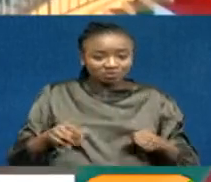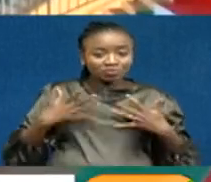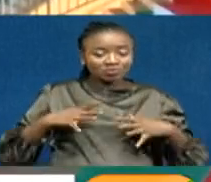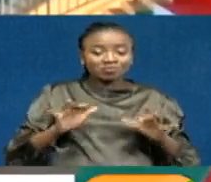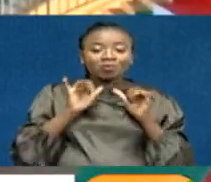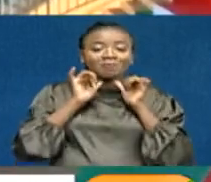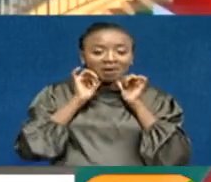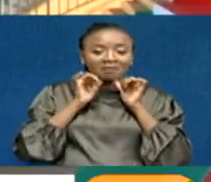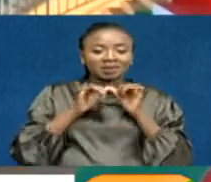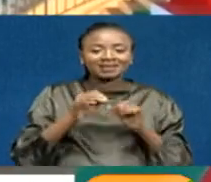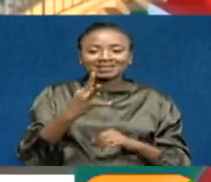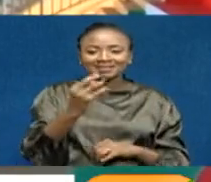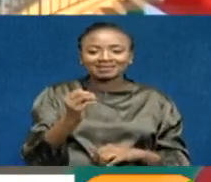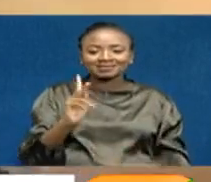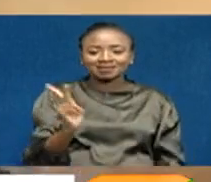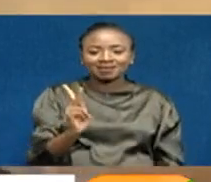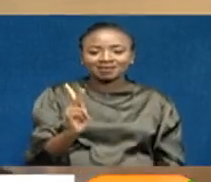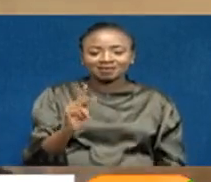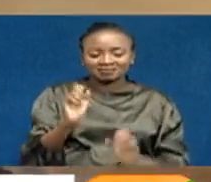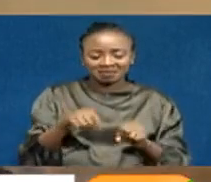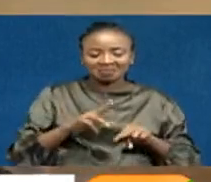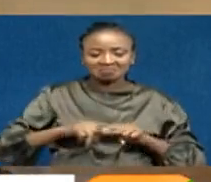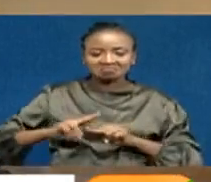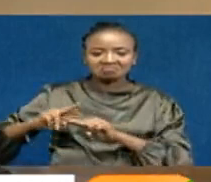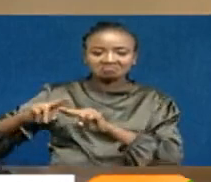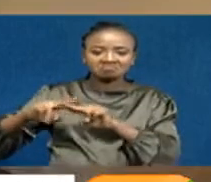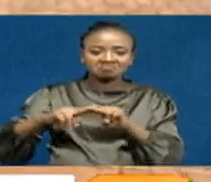seating capacity of 30,000.